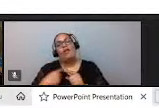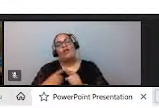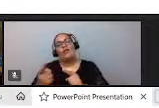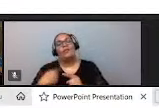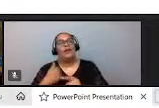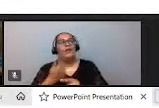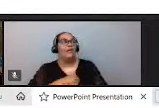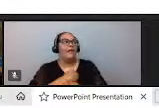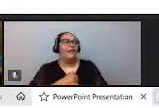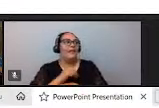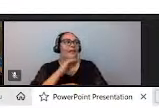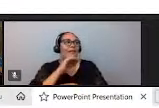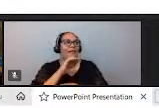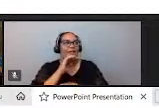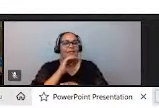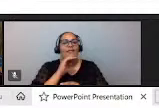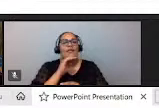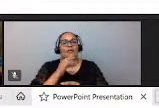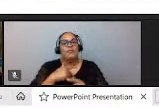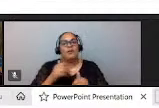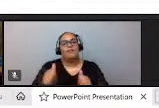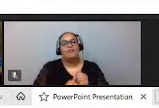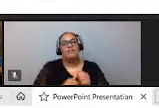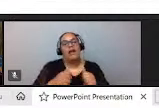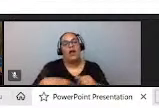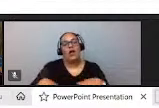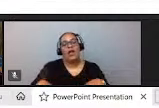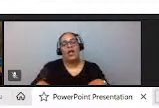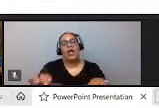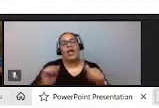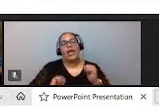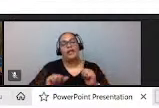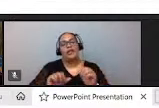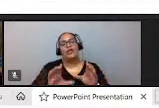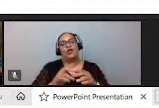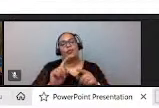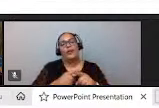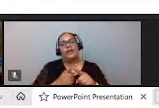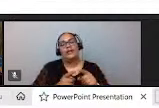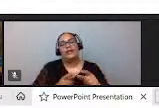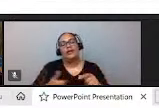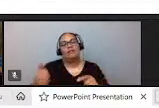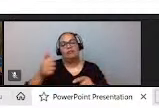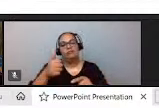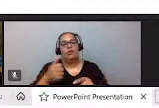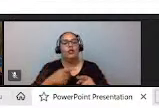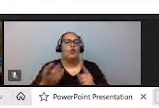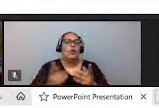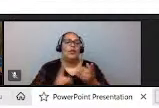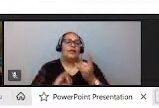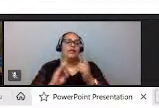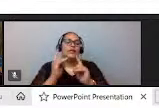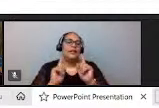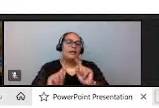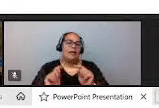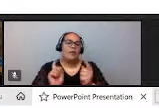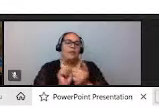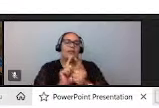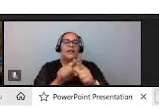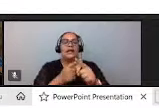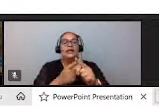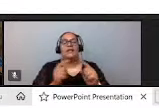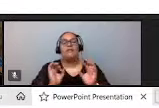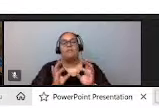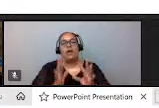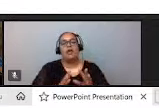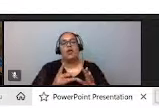fortunate enough uh to be accompanying our acting group chief executive um to to the City of Cape Town and meeting with the executive mayor